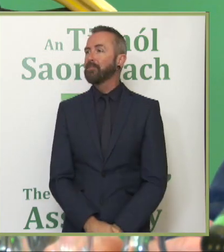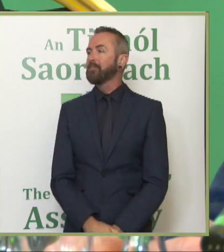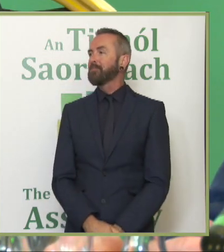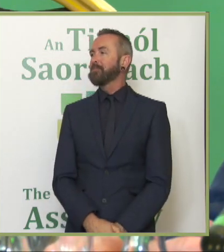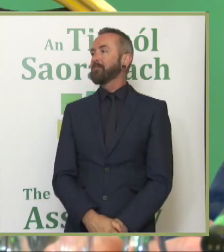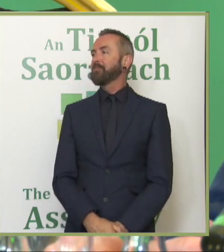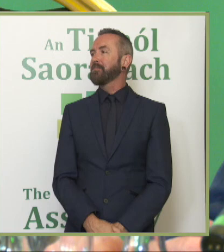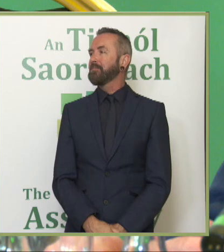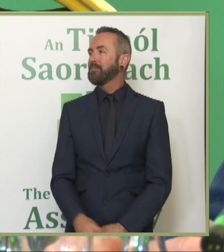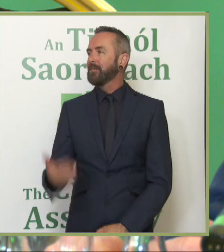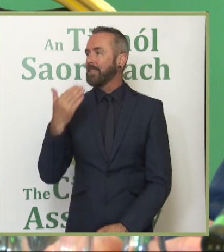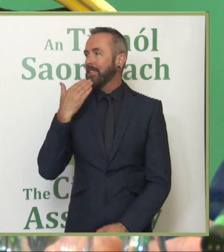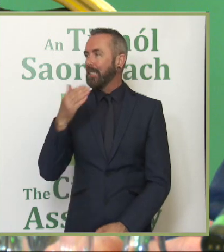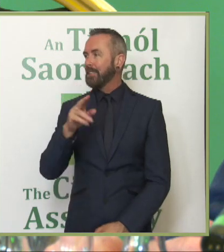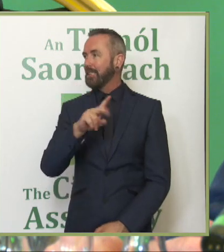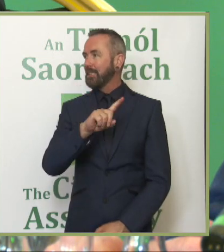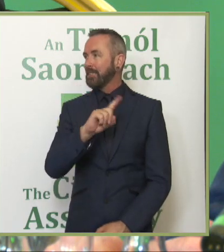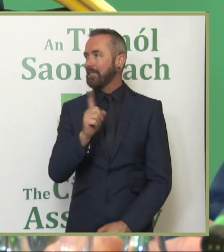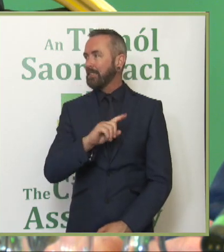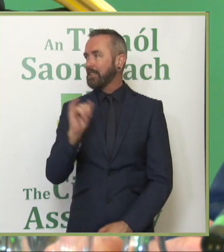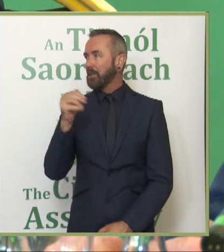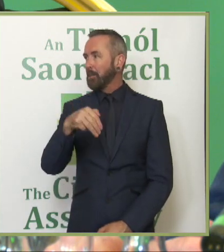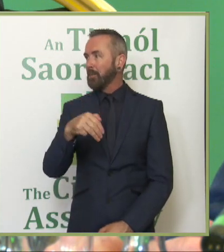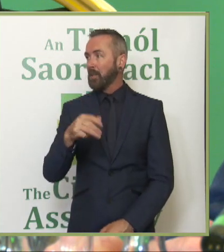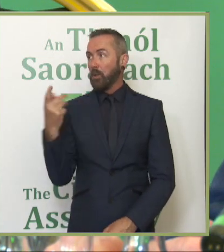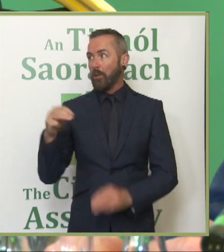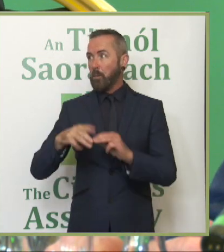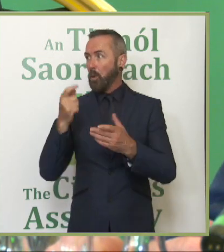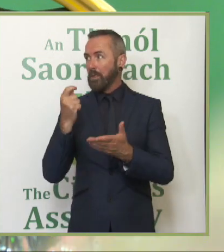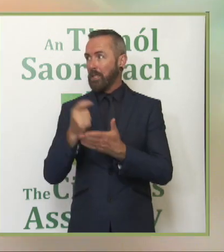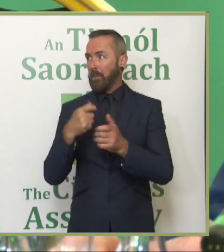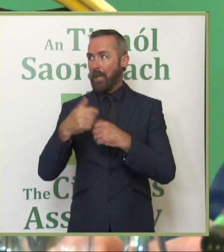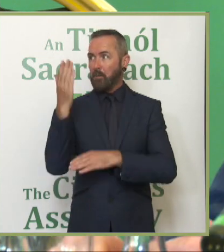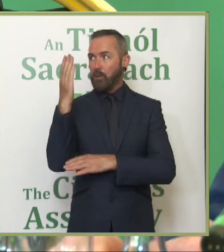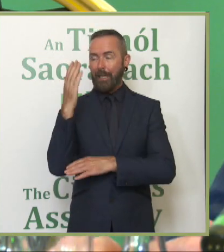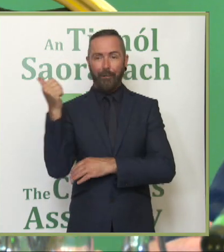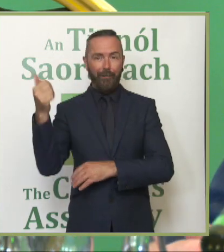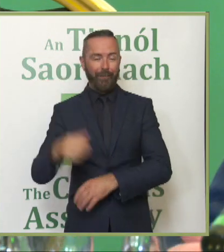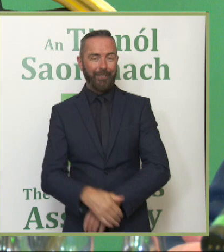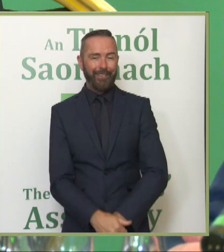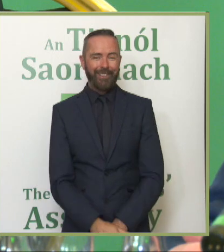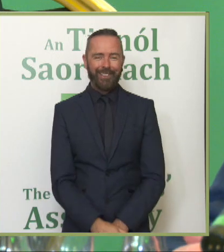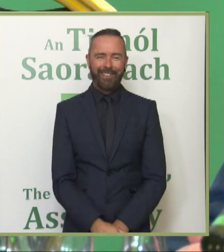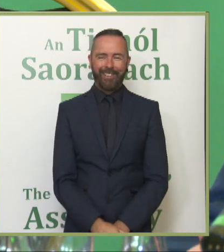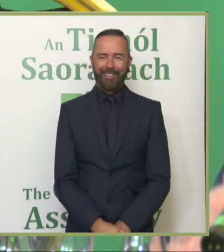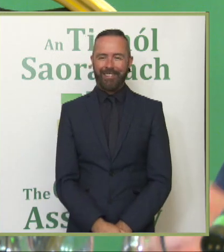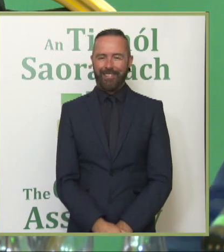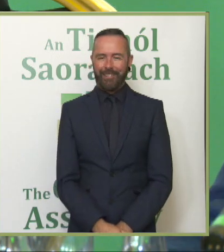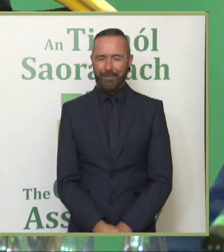Okay. Thanks, Zin. But I think you got more time than the presenters put together there, so well done.